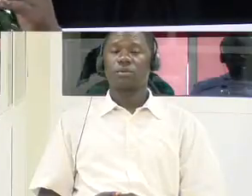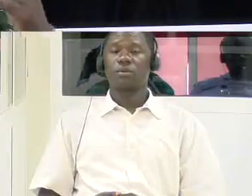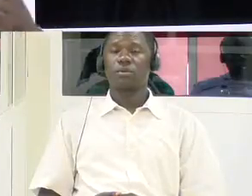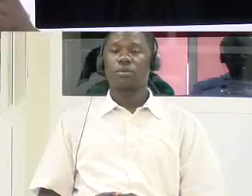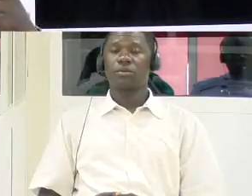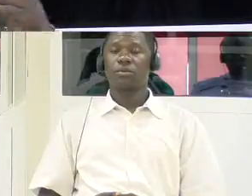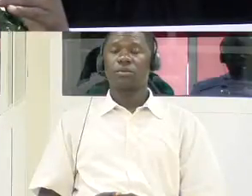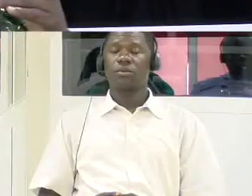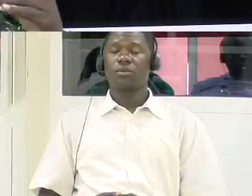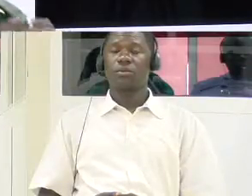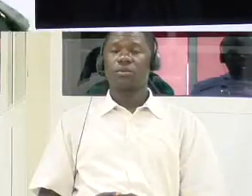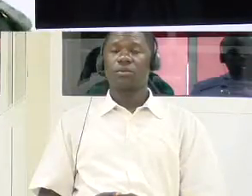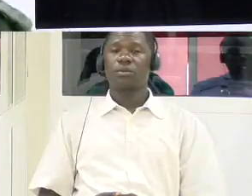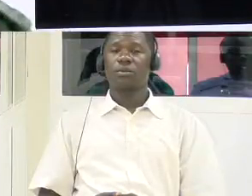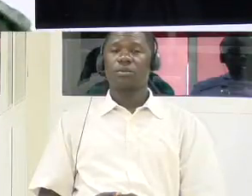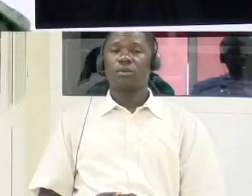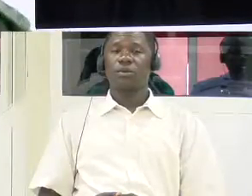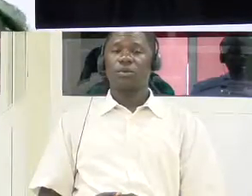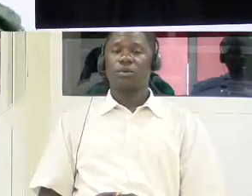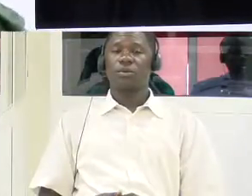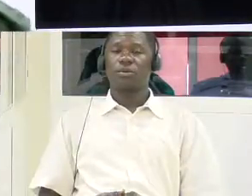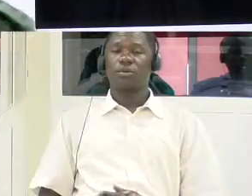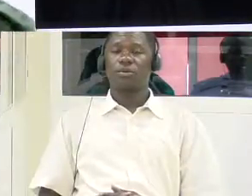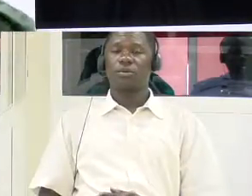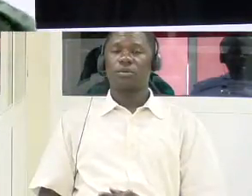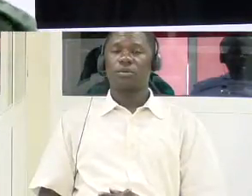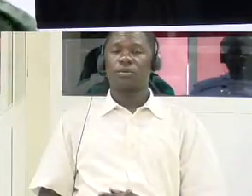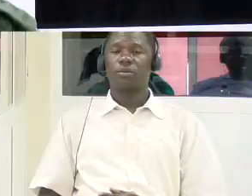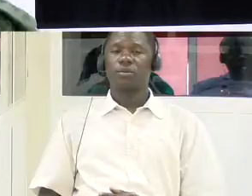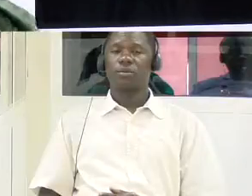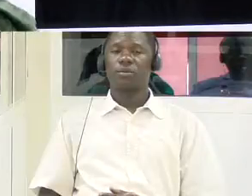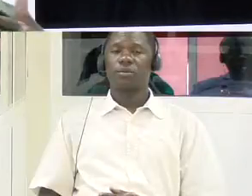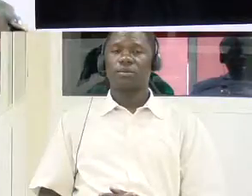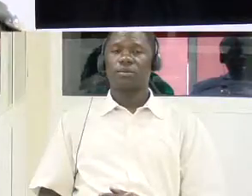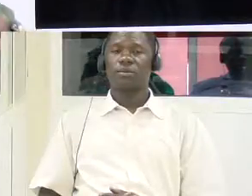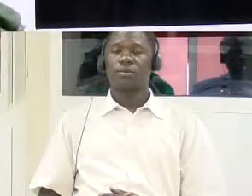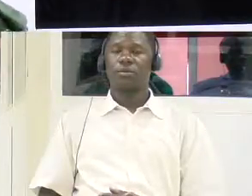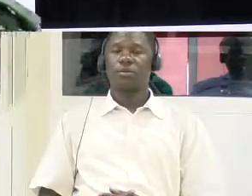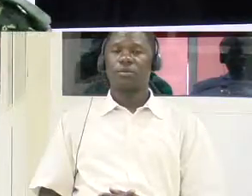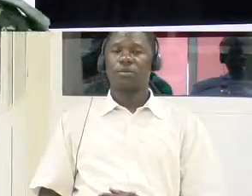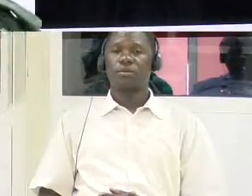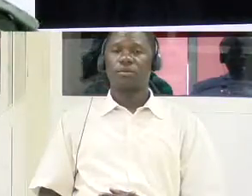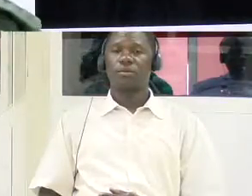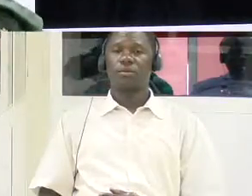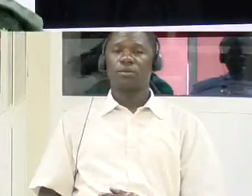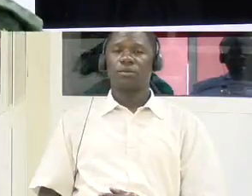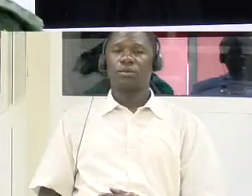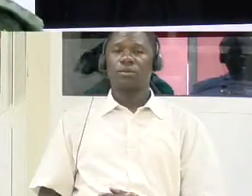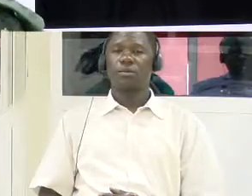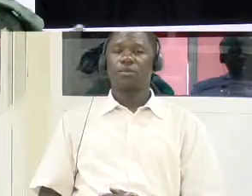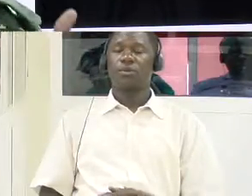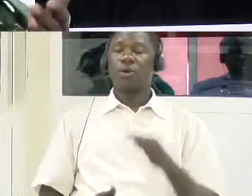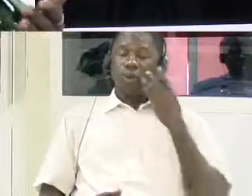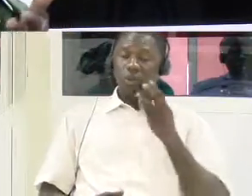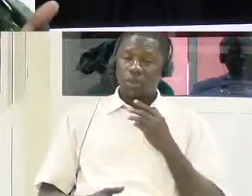the door, this thing, when I came down, when I went back, you know, as I faced, you know, I'm able to see behind, and I could